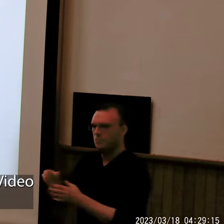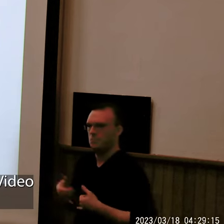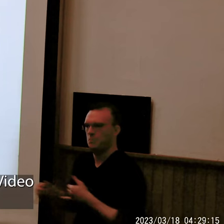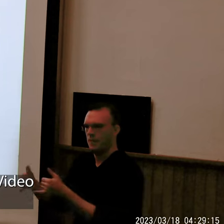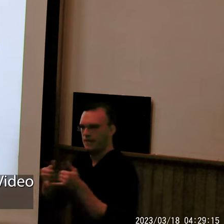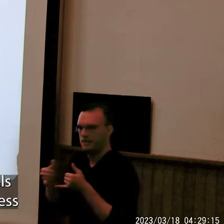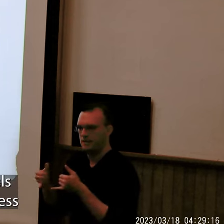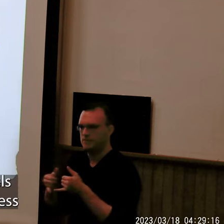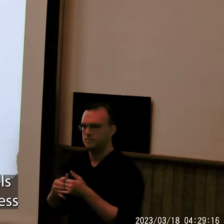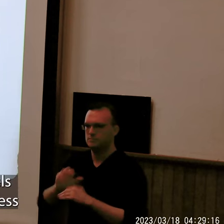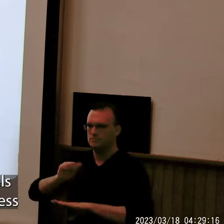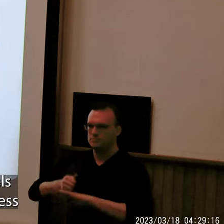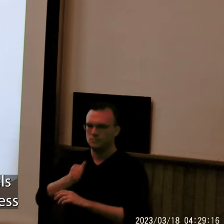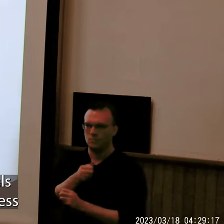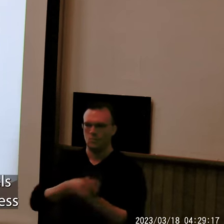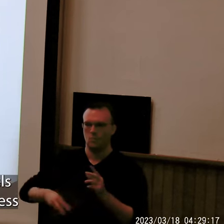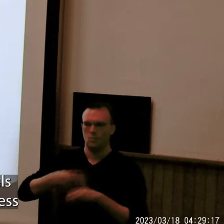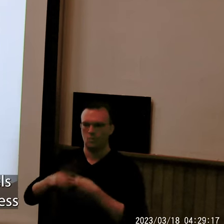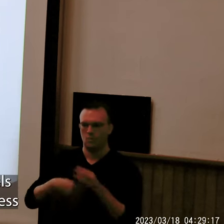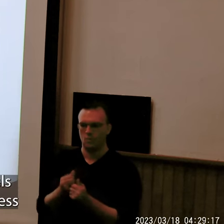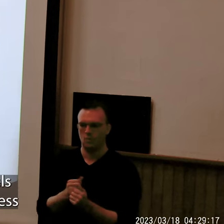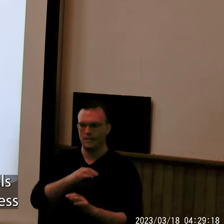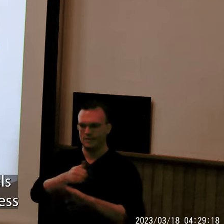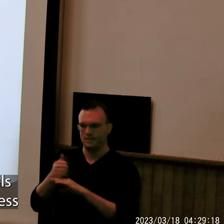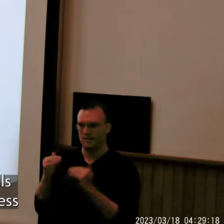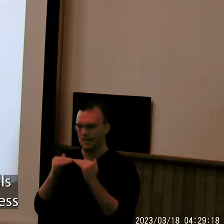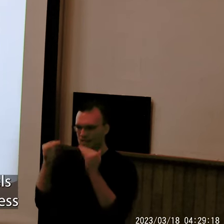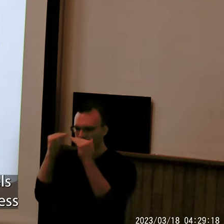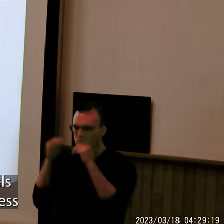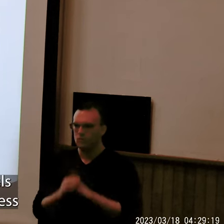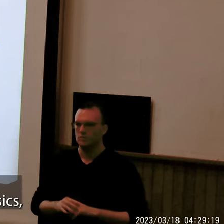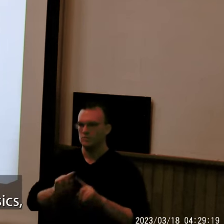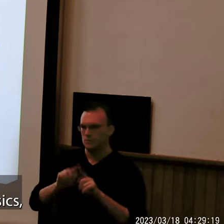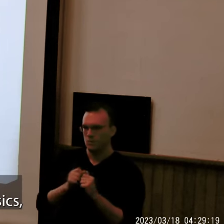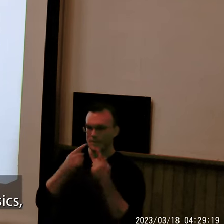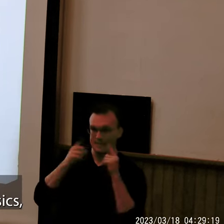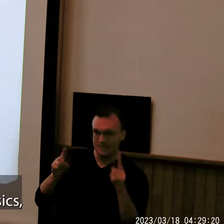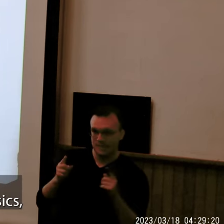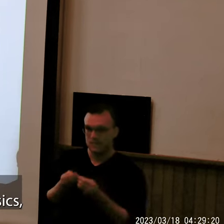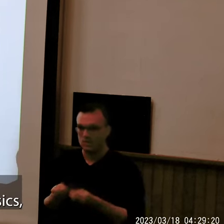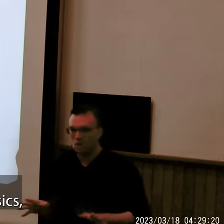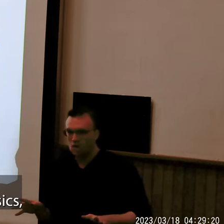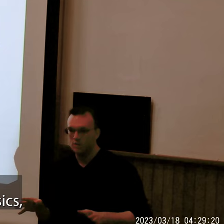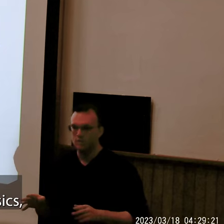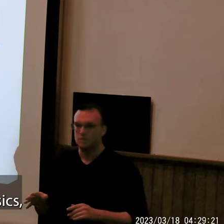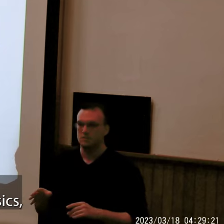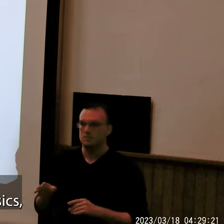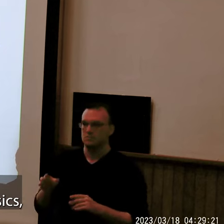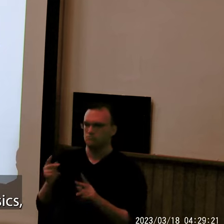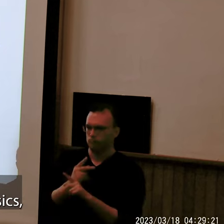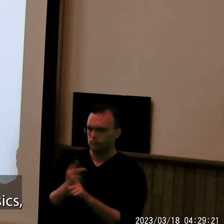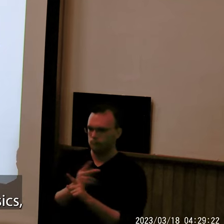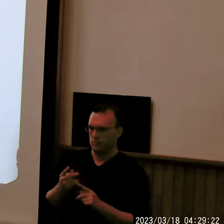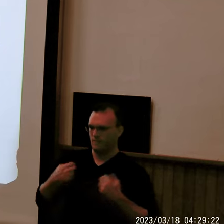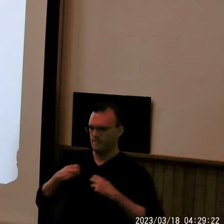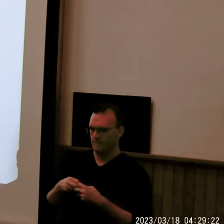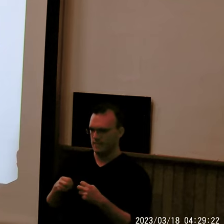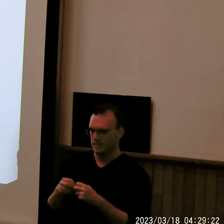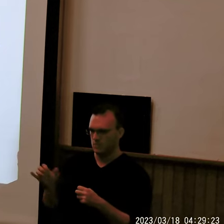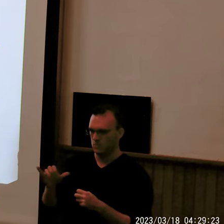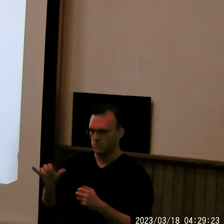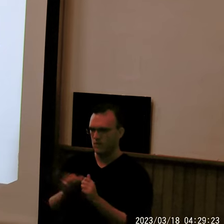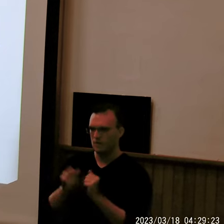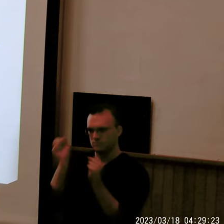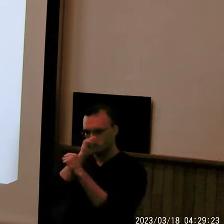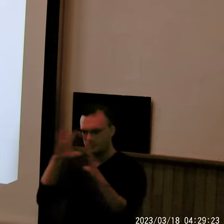Video games build worlds through the layouts of their levels, through their conditions for success and loss, through their computational physics, the way